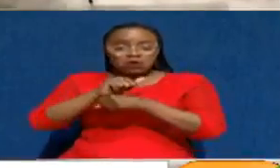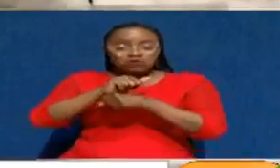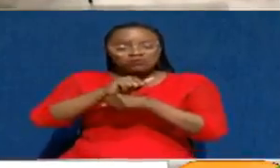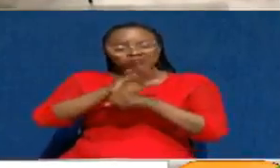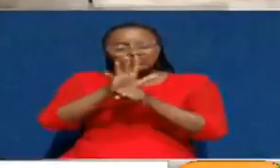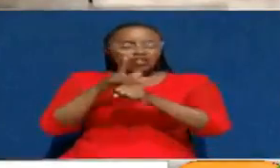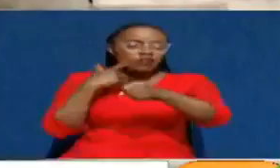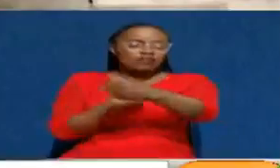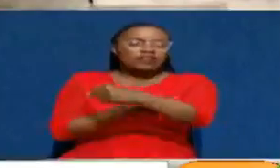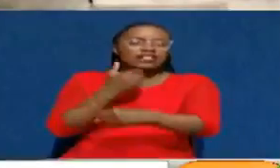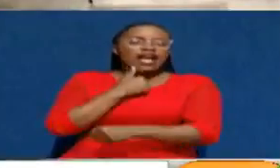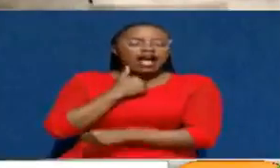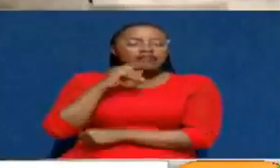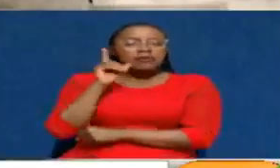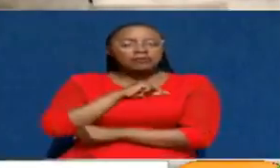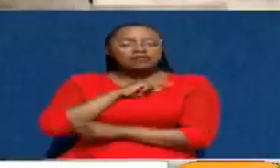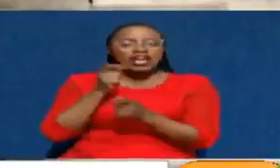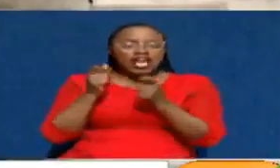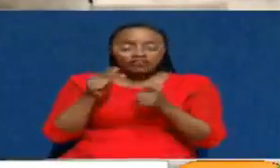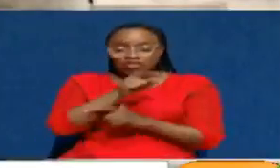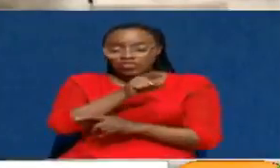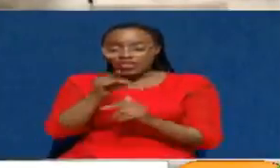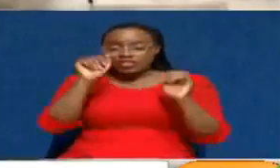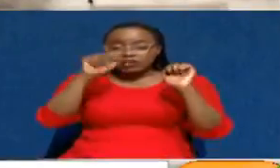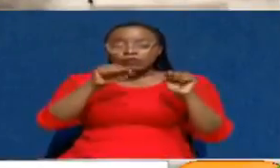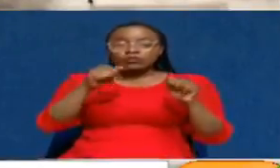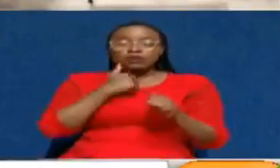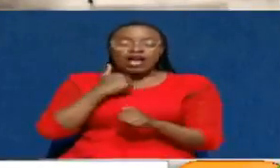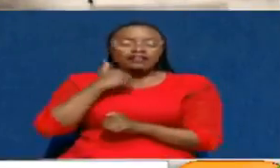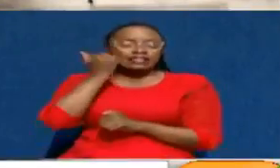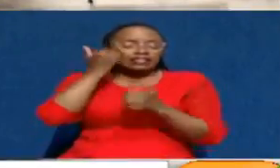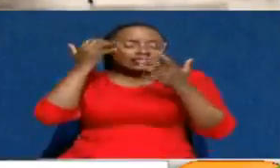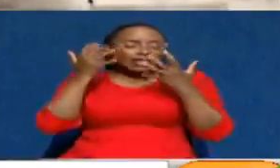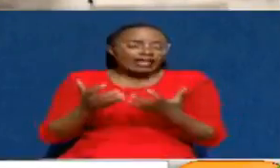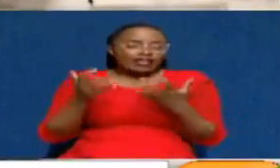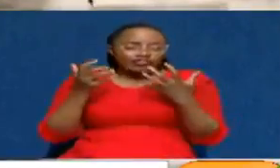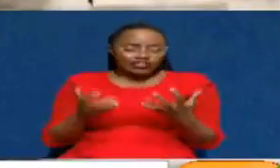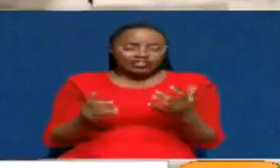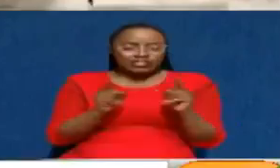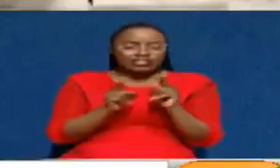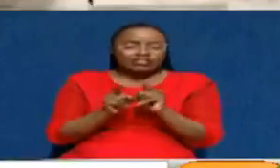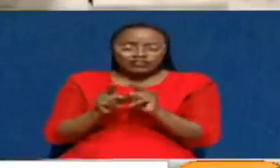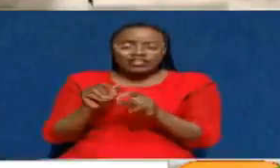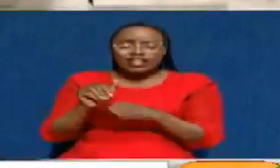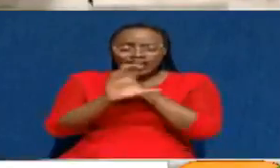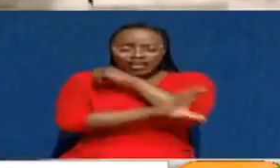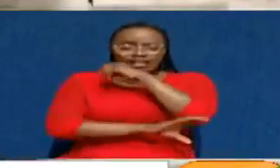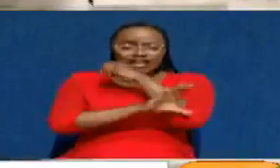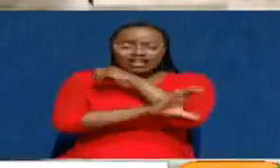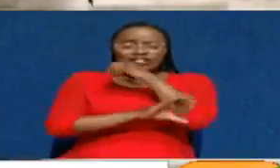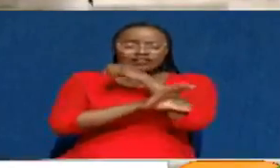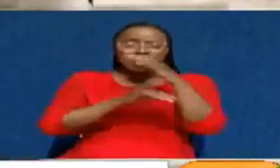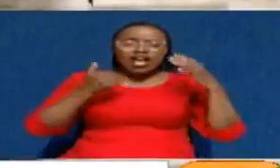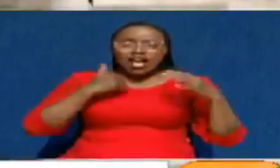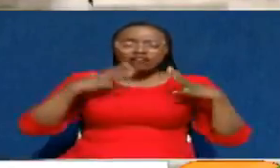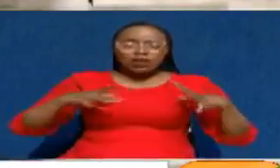may get the disease, and a few of them may end up with severe disease. And indeed, even in the country, we've had people